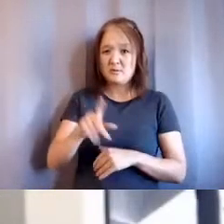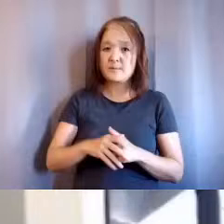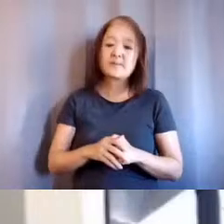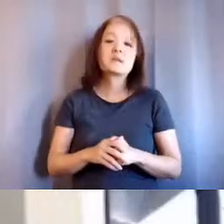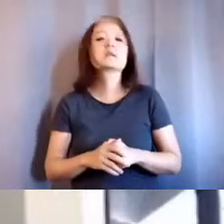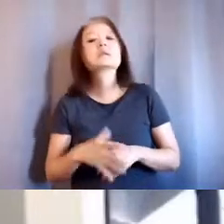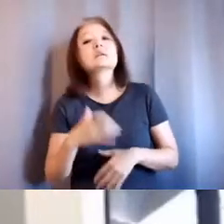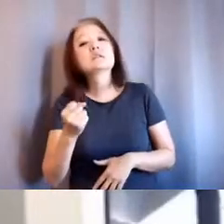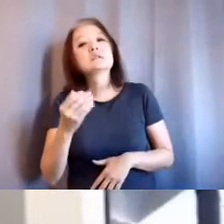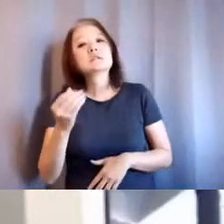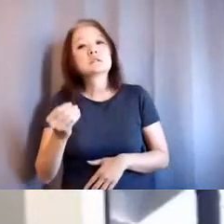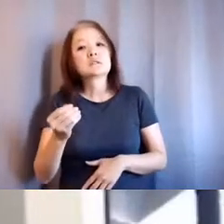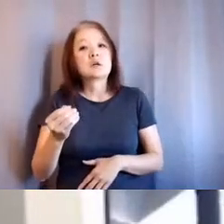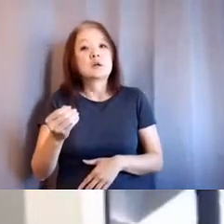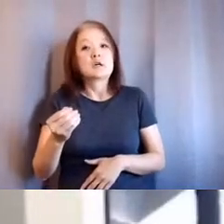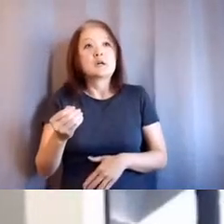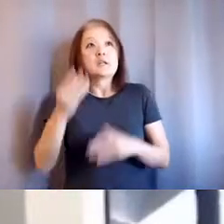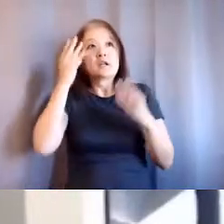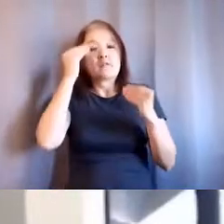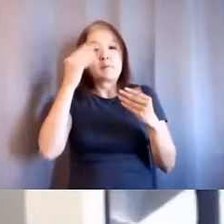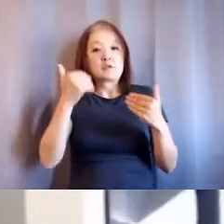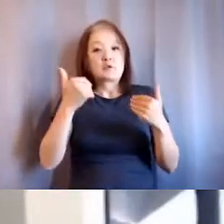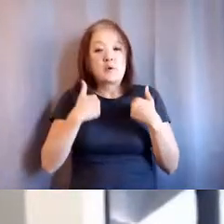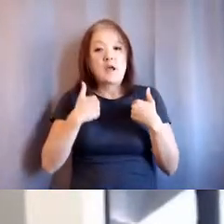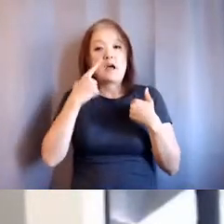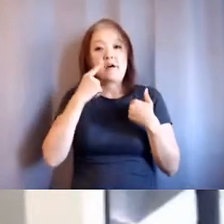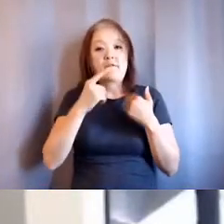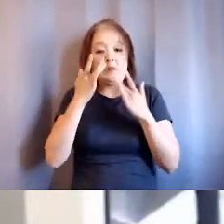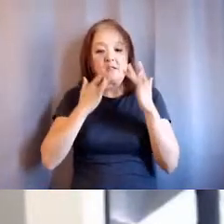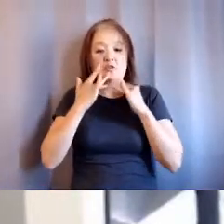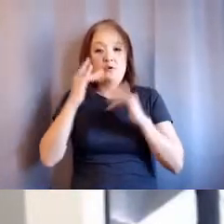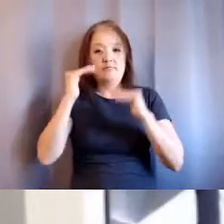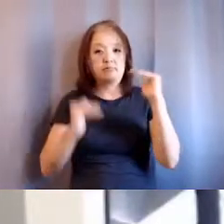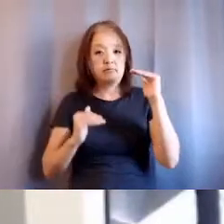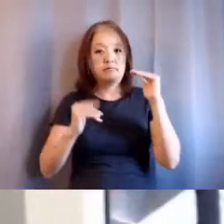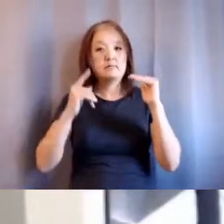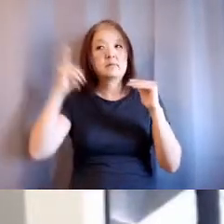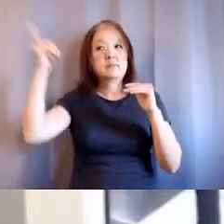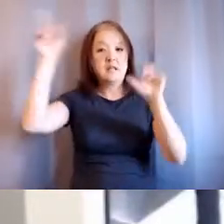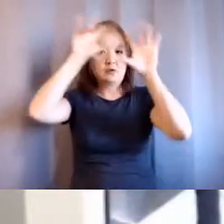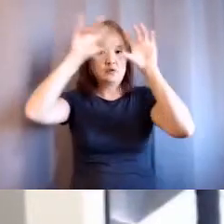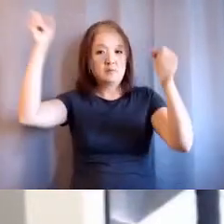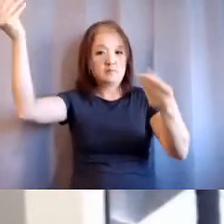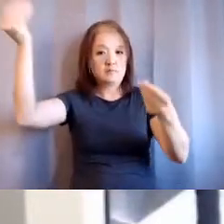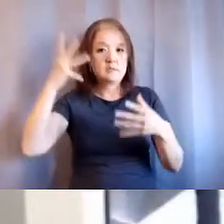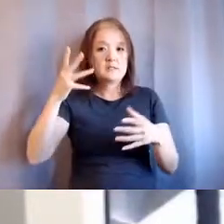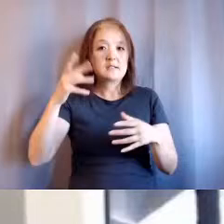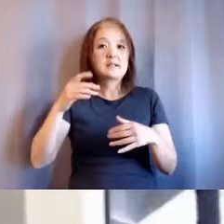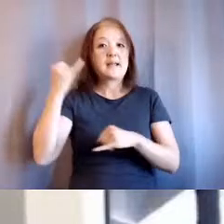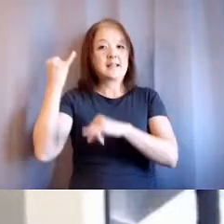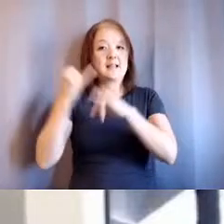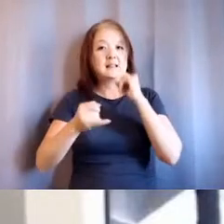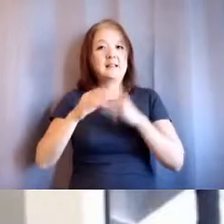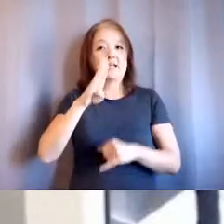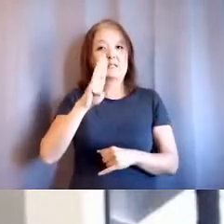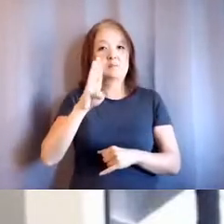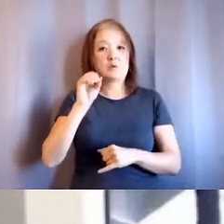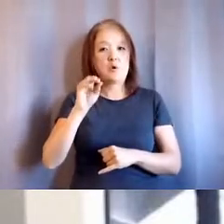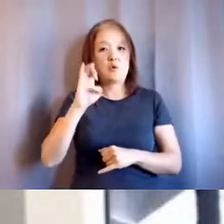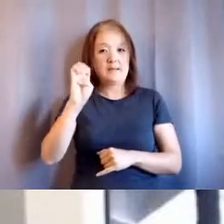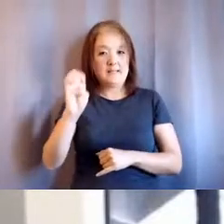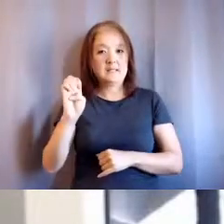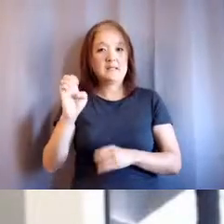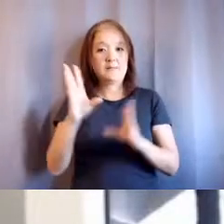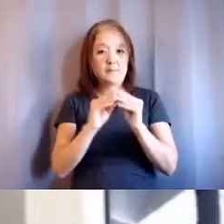So what we have for the information from the shortage differentials was shared by the superintendent in the last Board of Education meeting, and that she